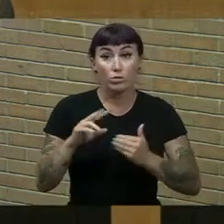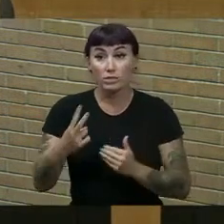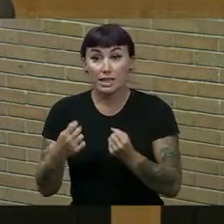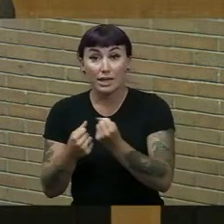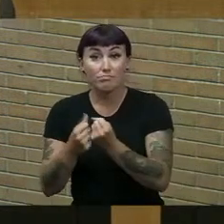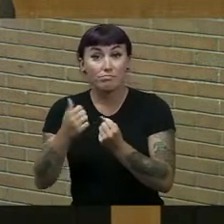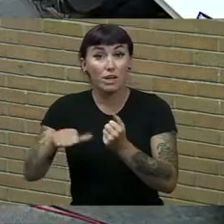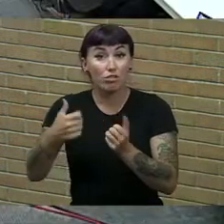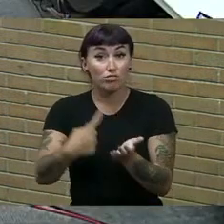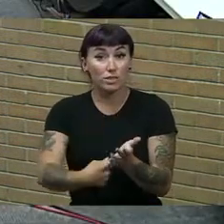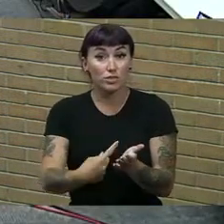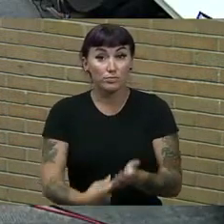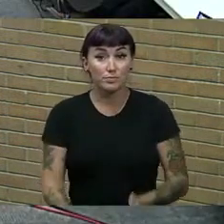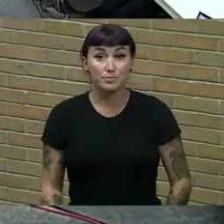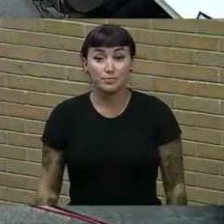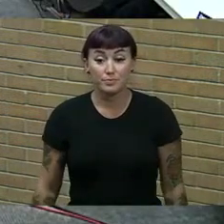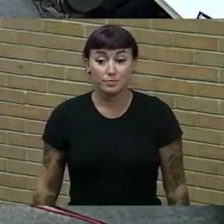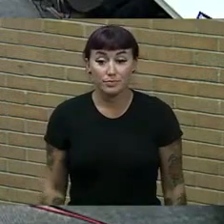further discussion?